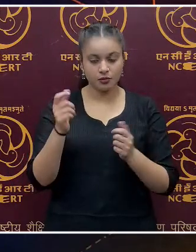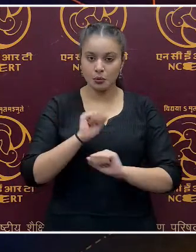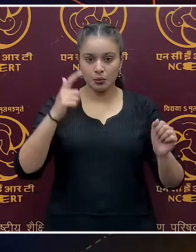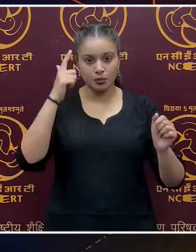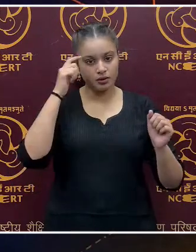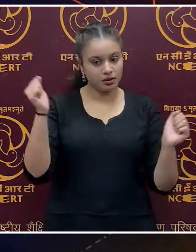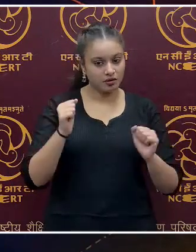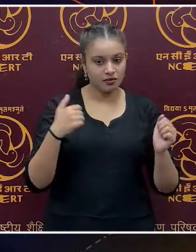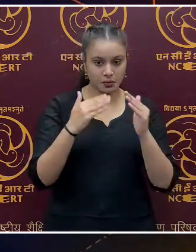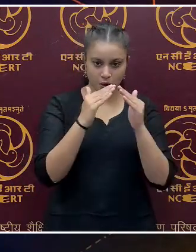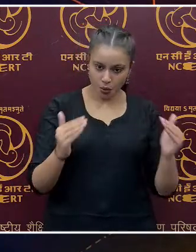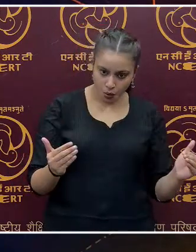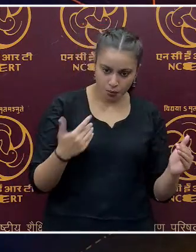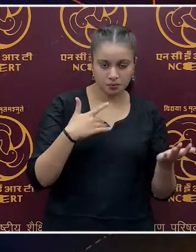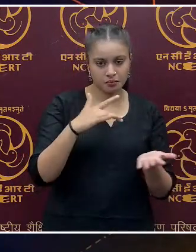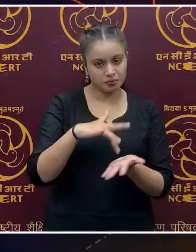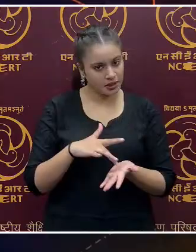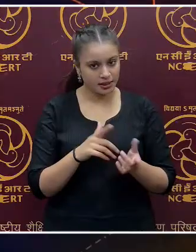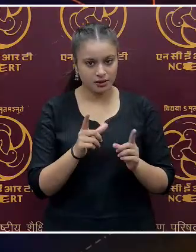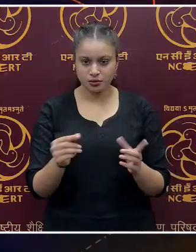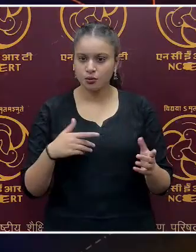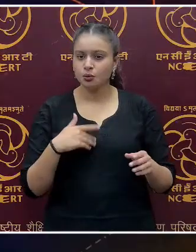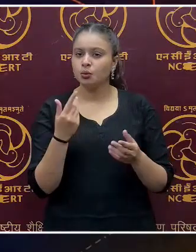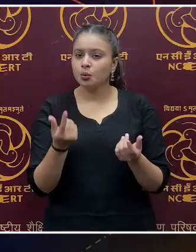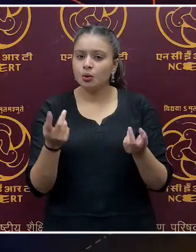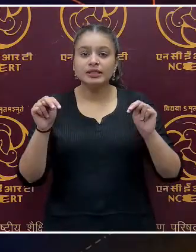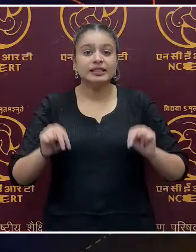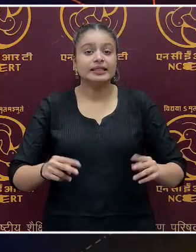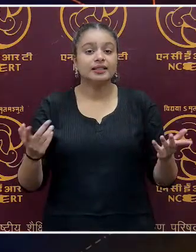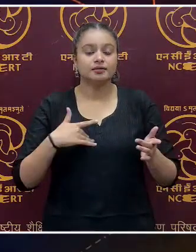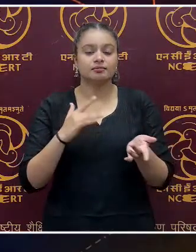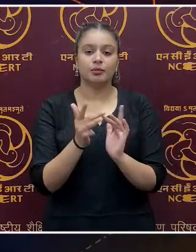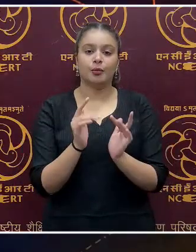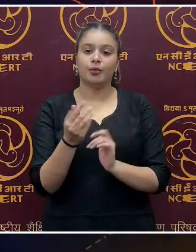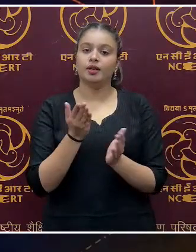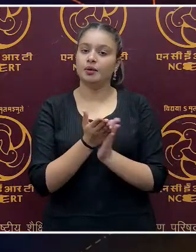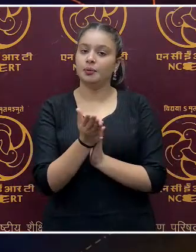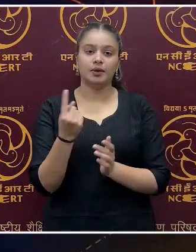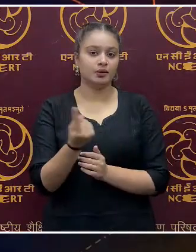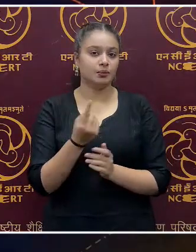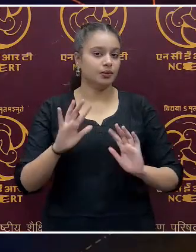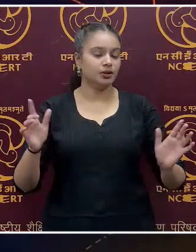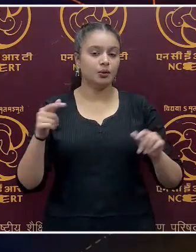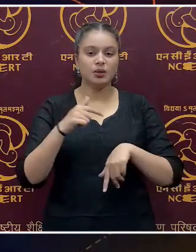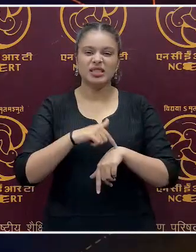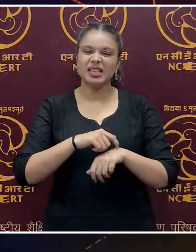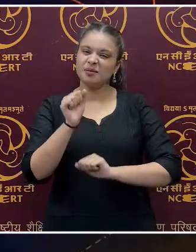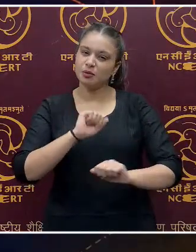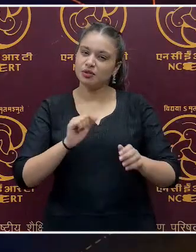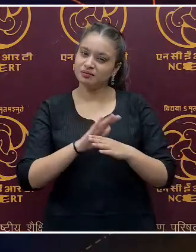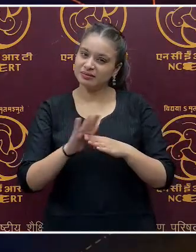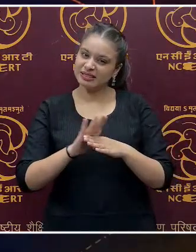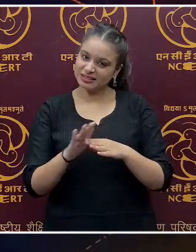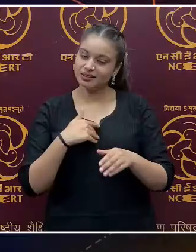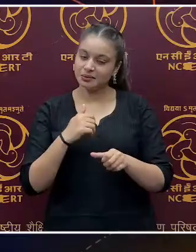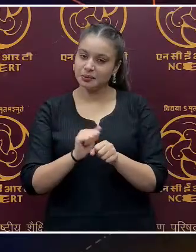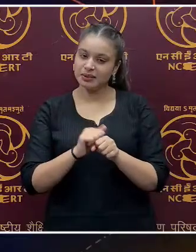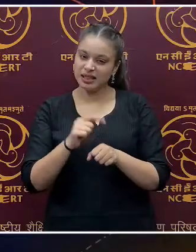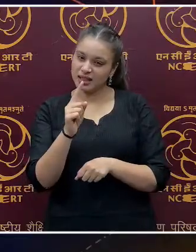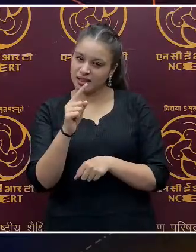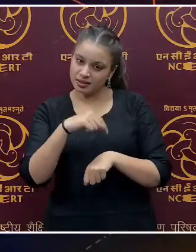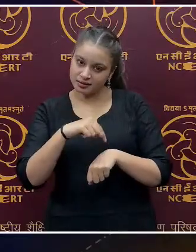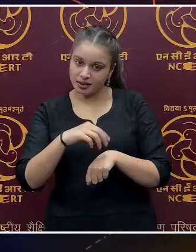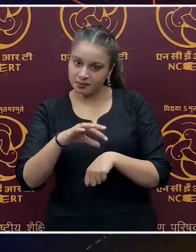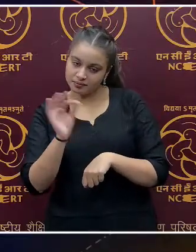own home, and all you need is some internet connection of yours, and you have to take out time from your busy schedule. So all